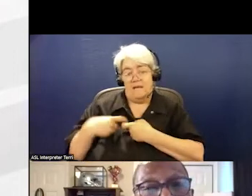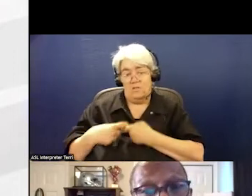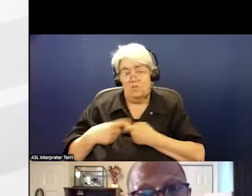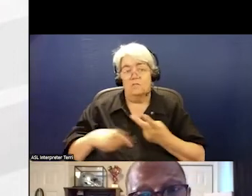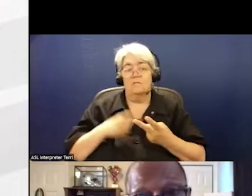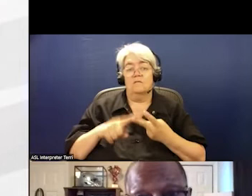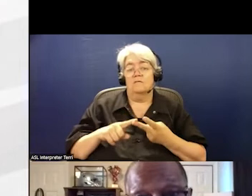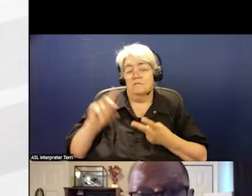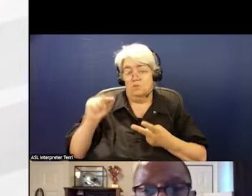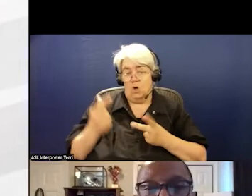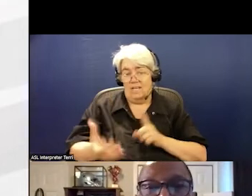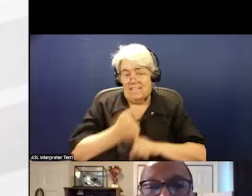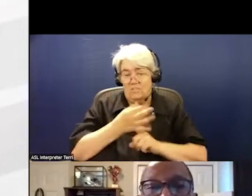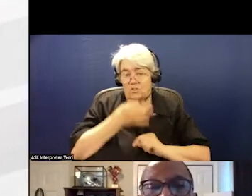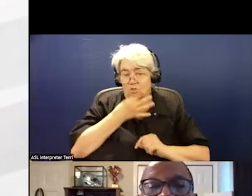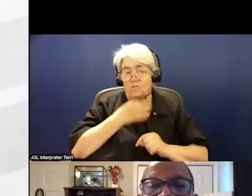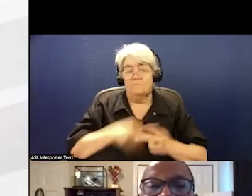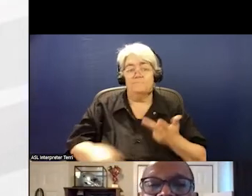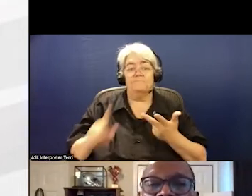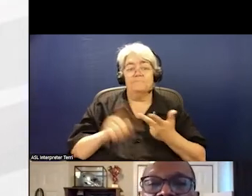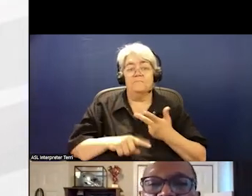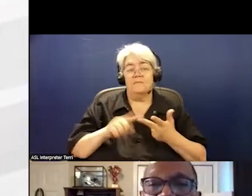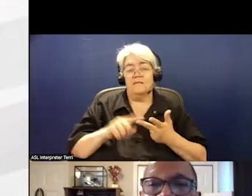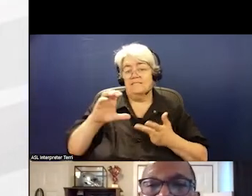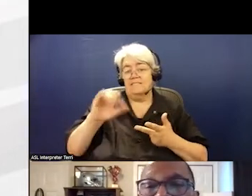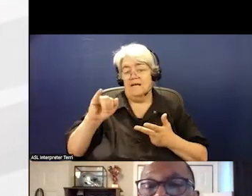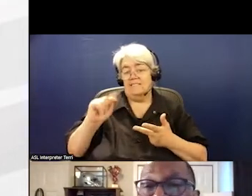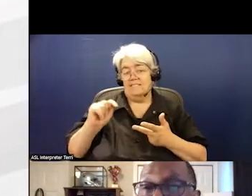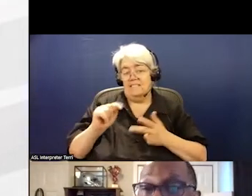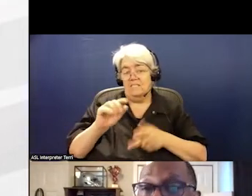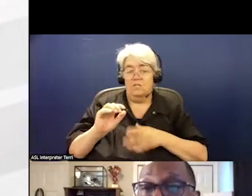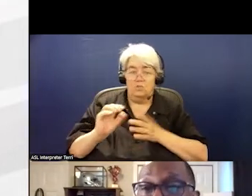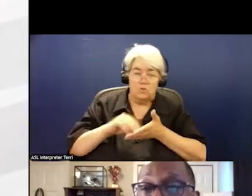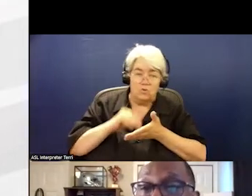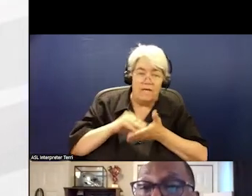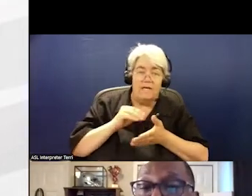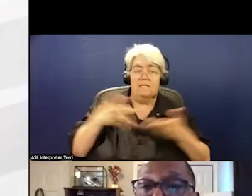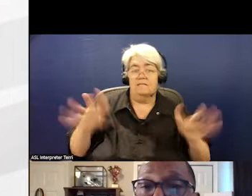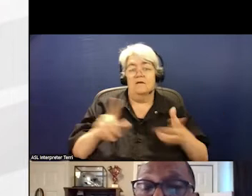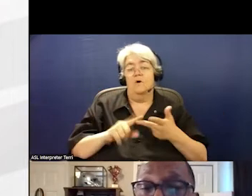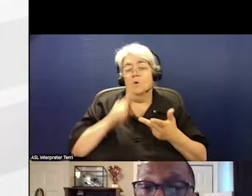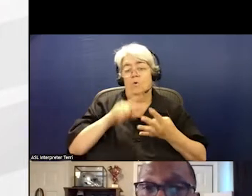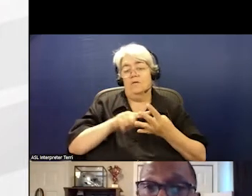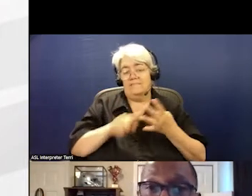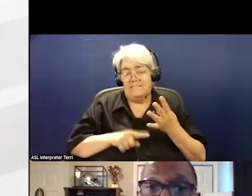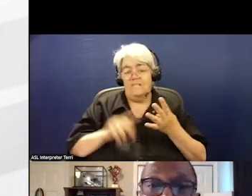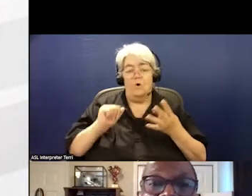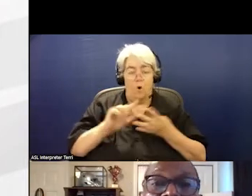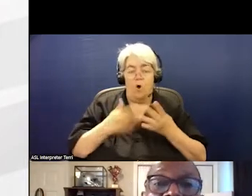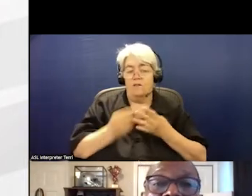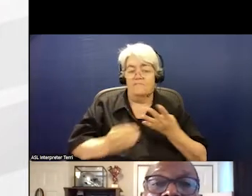B, dog catcher, C, CIT trained, or D, all of the